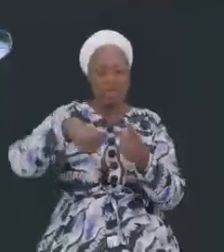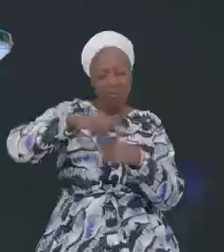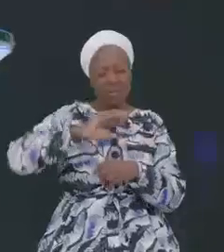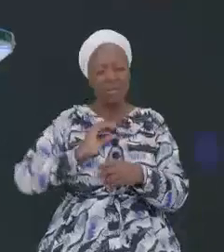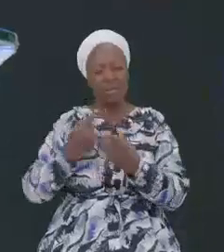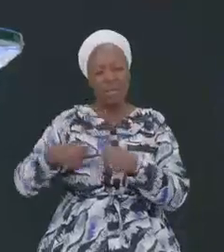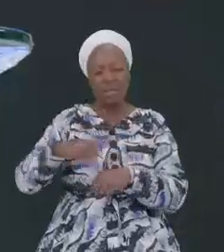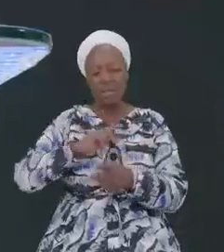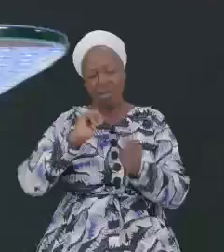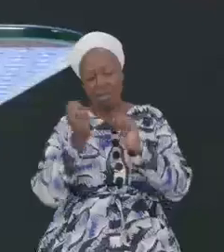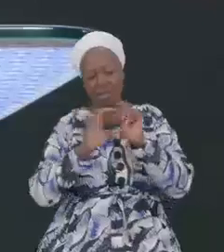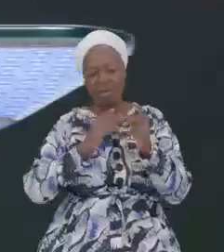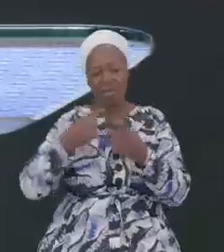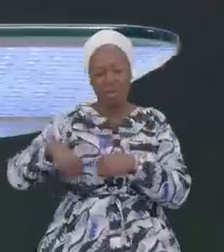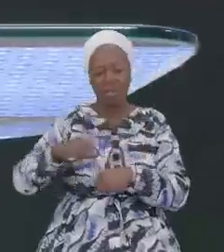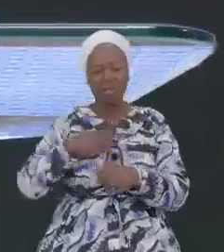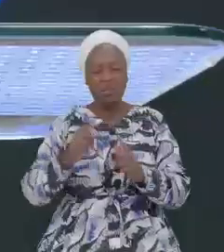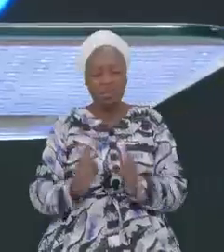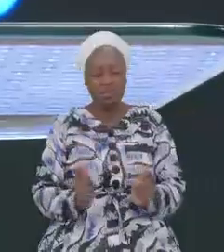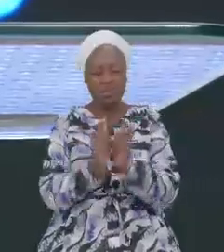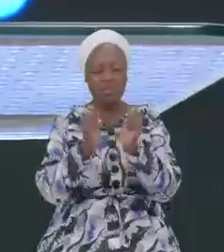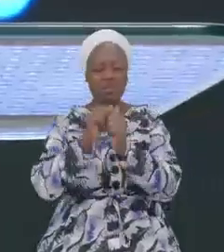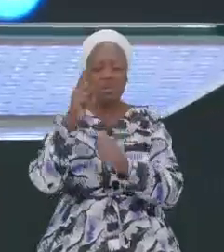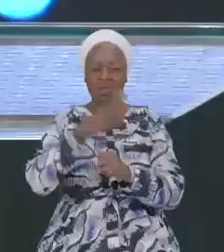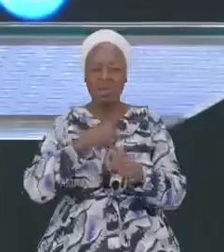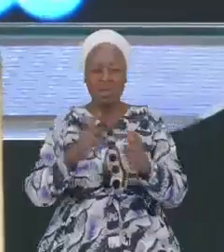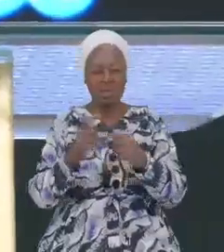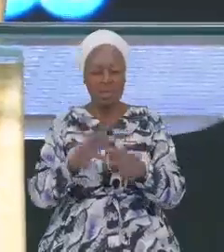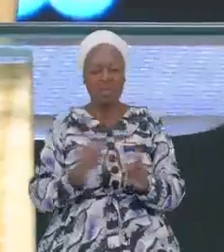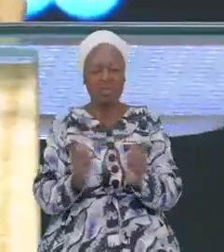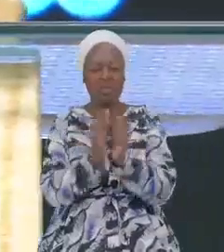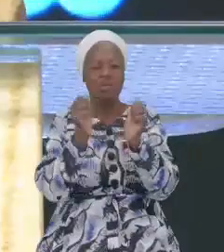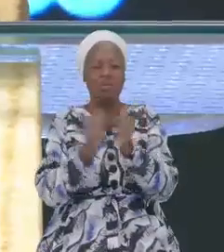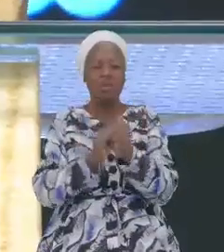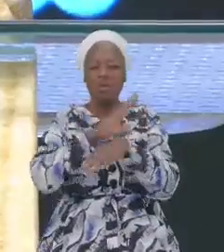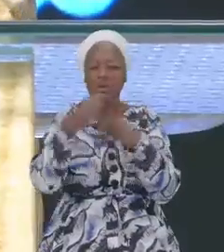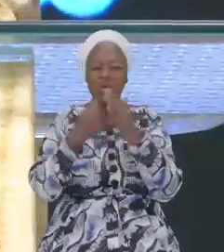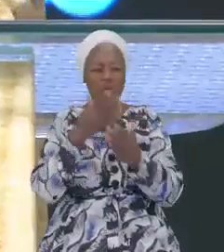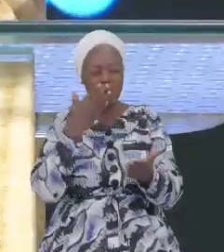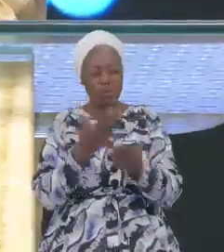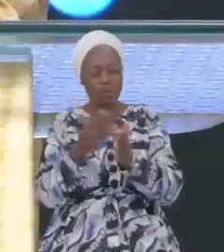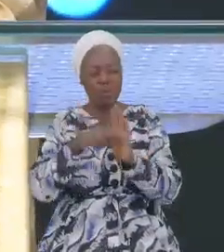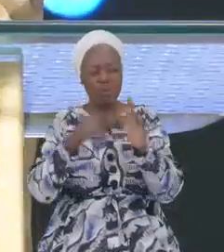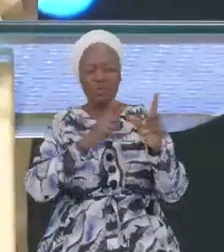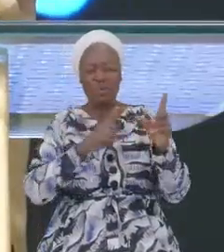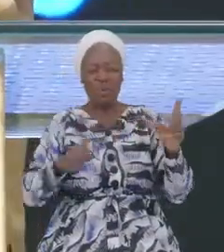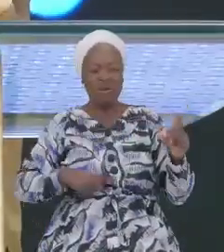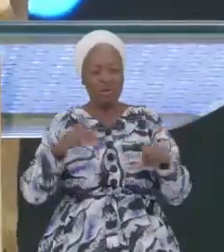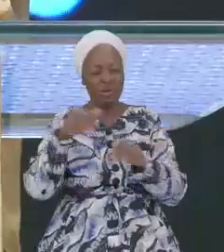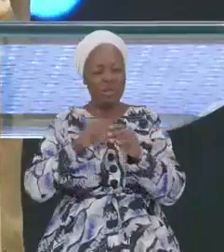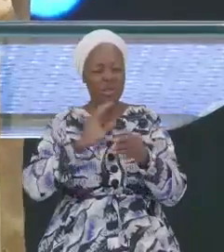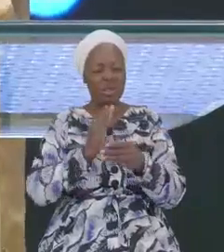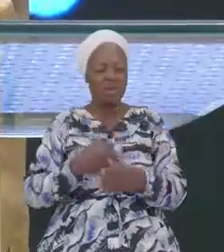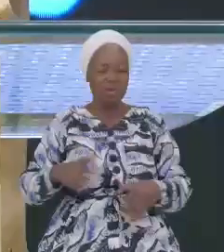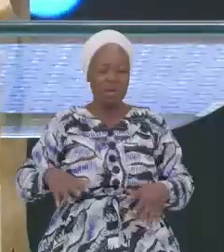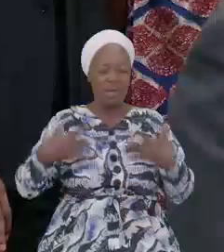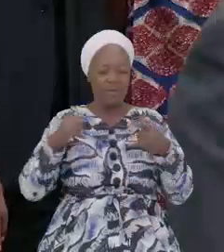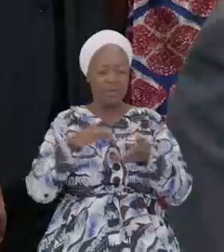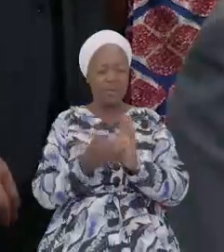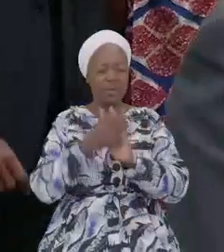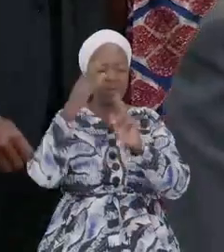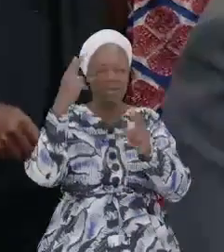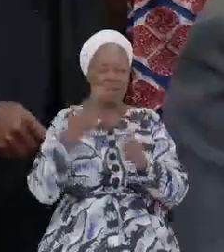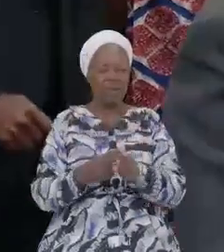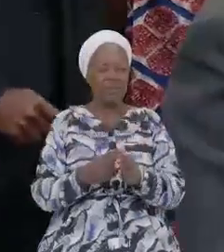our lives to meet with you and to meet with all the goodness of the Lord in our lives in